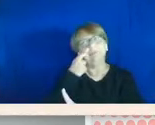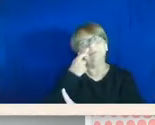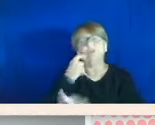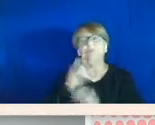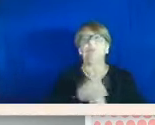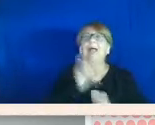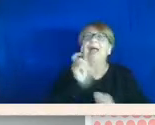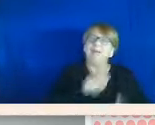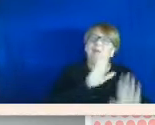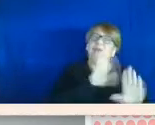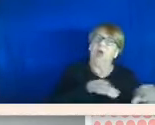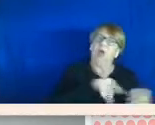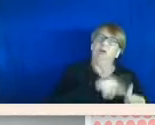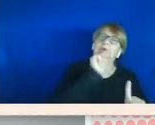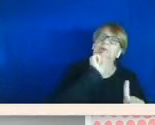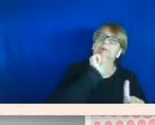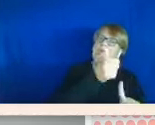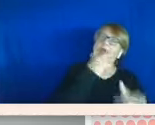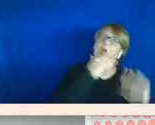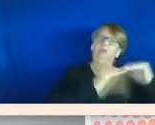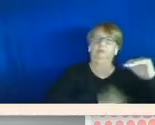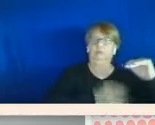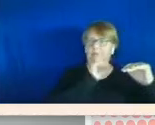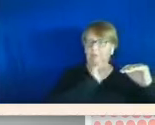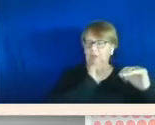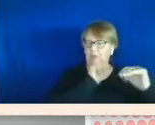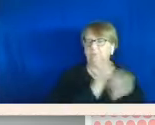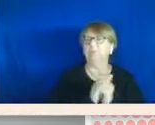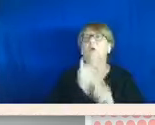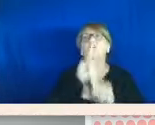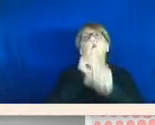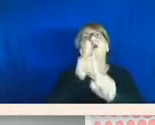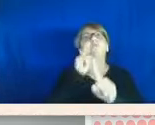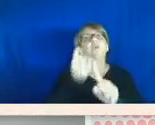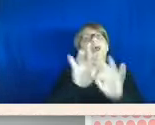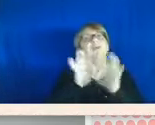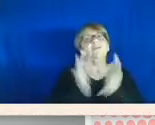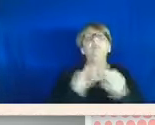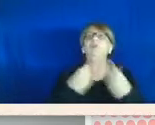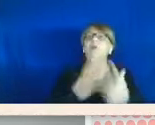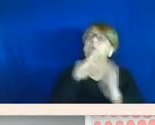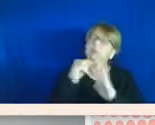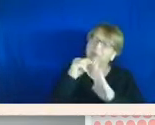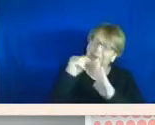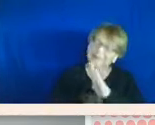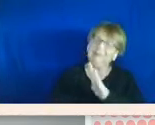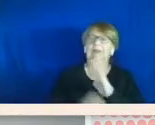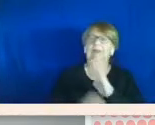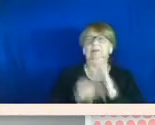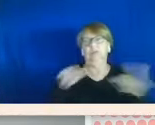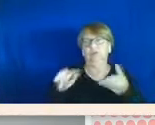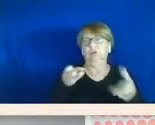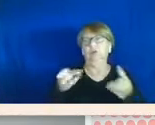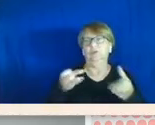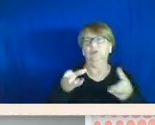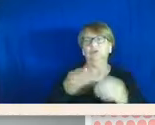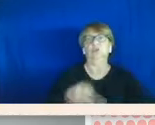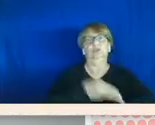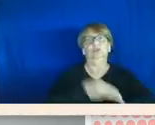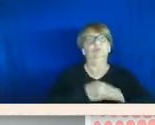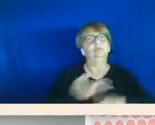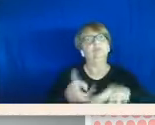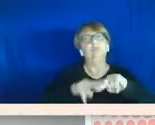or younger. So the goal with this family is to provide some really intensive services to increase parental